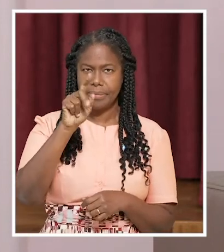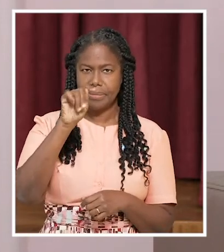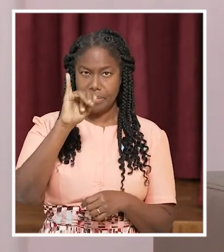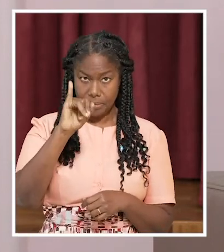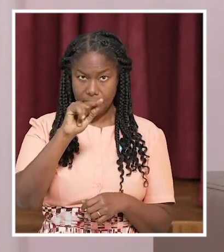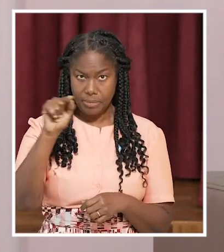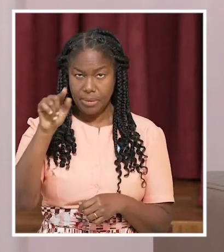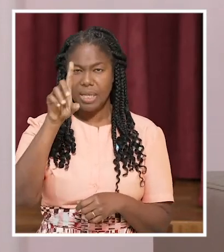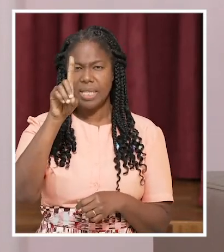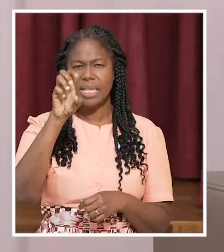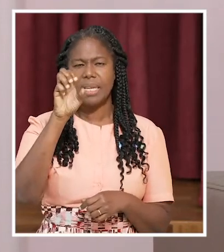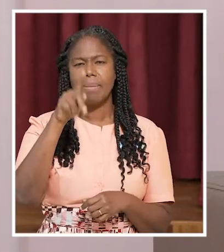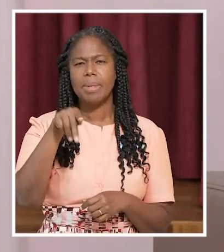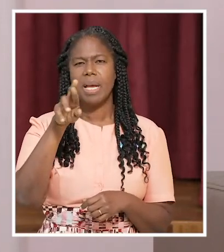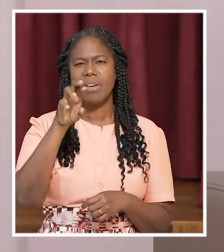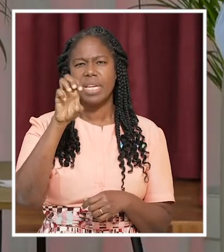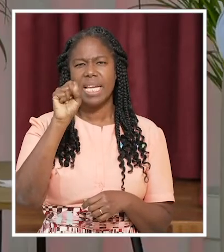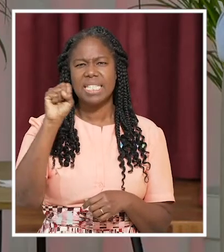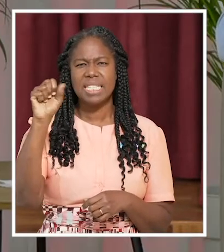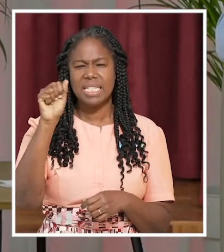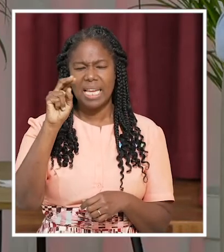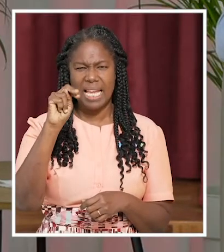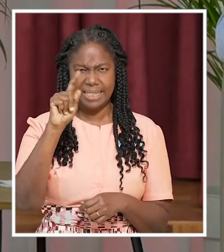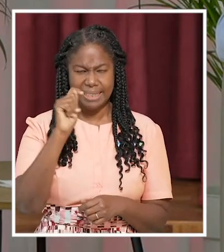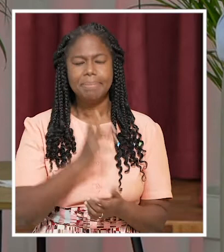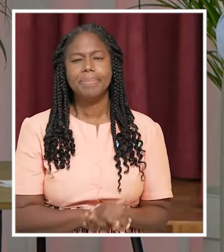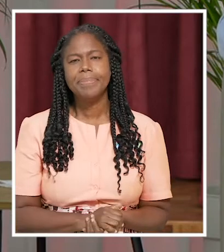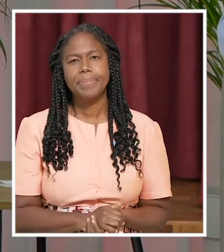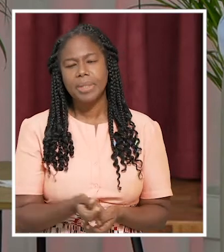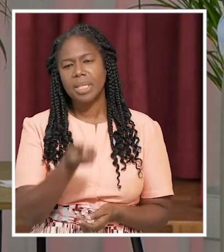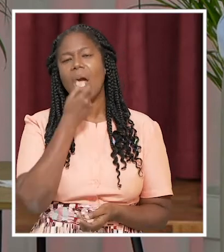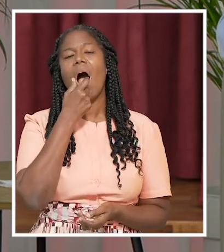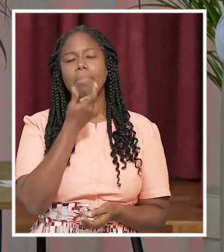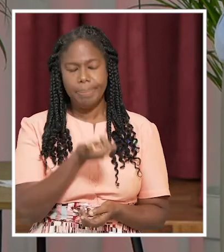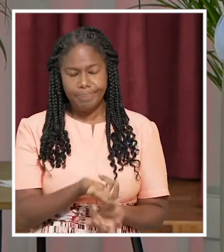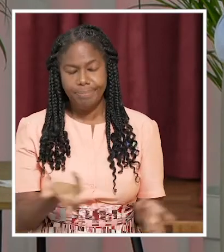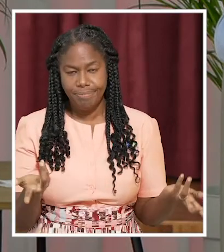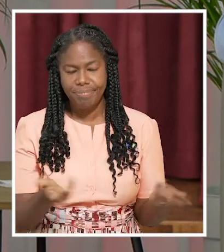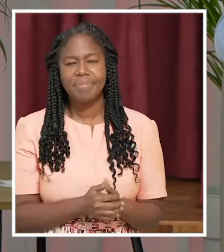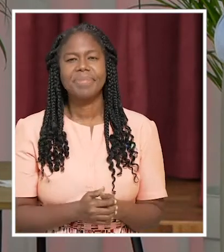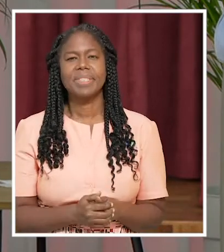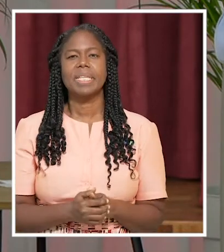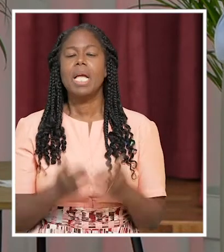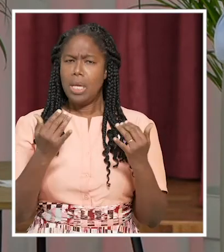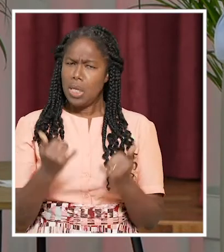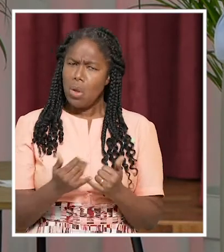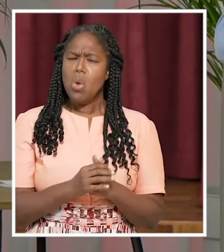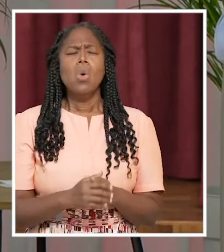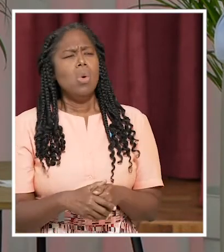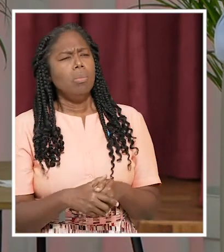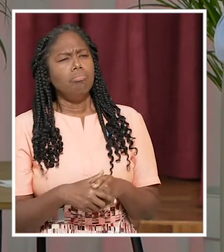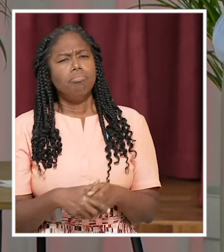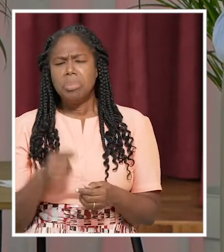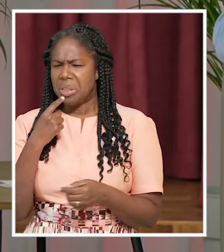well tolerated. And Dr. Otello mentioned some people going into a state of depression, and then sometimes it may